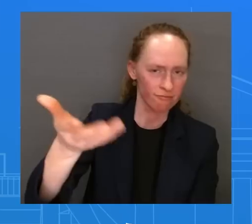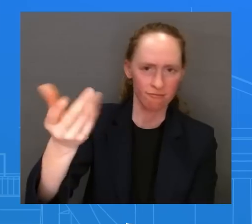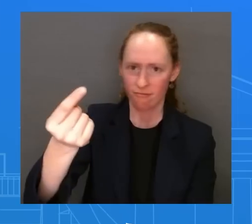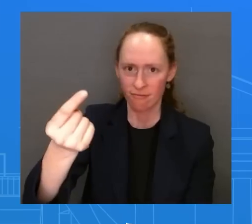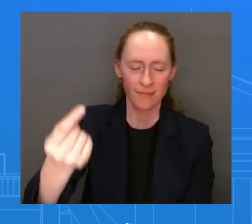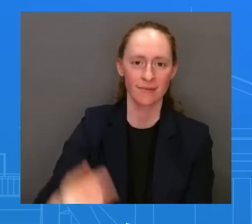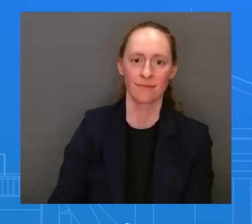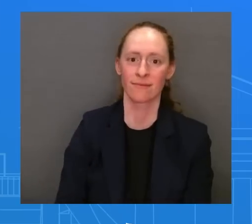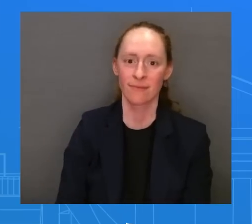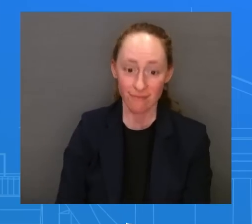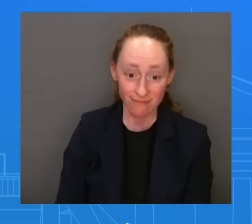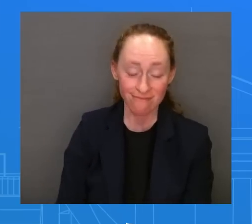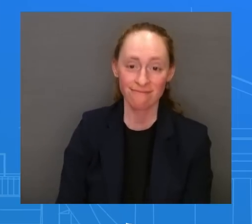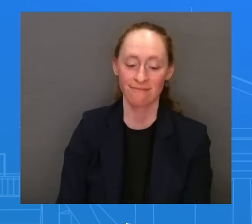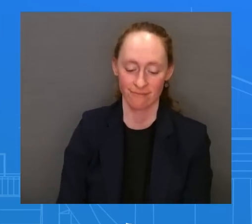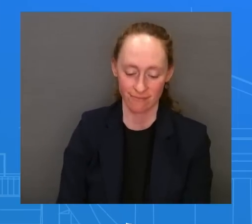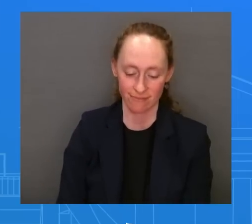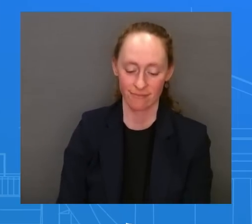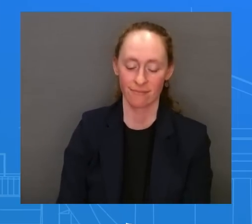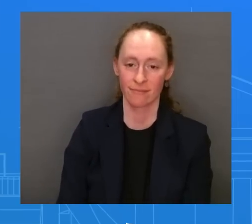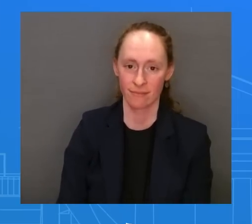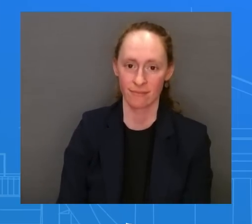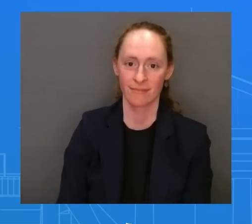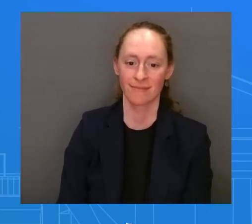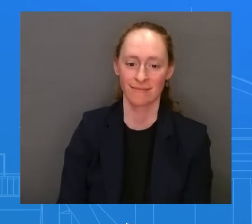I understand I have nothing for you on that